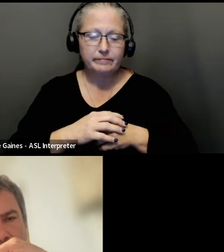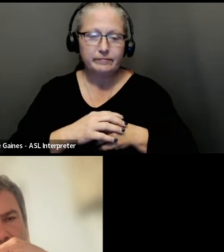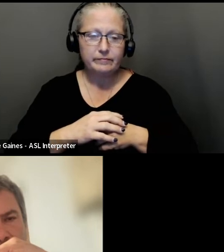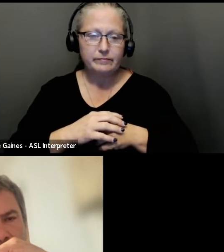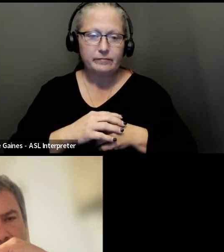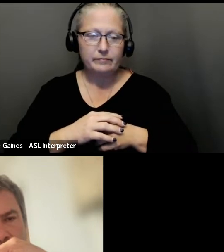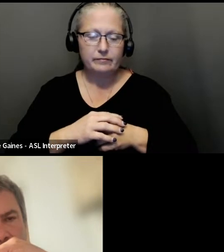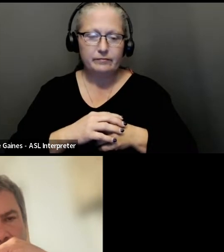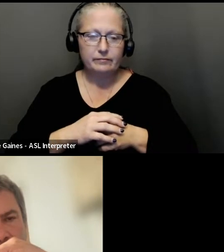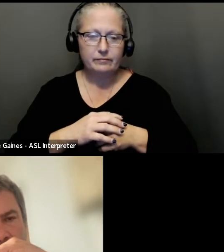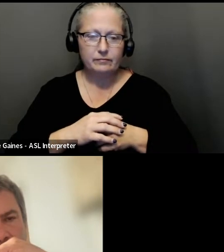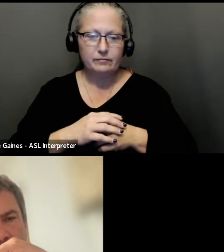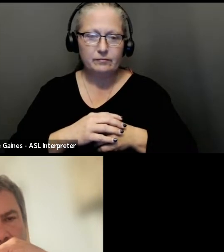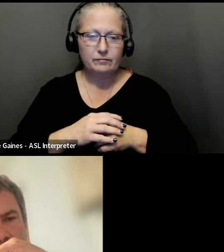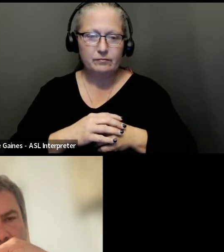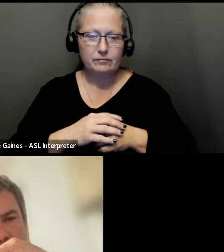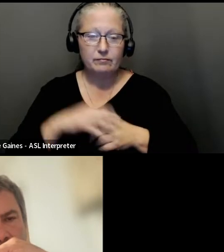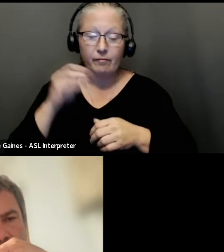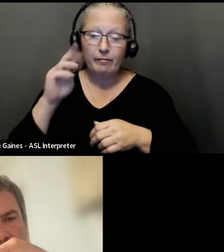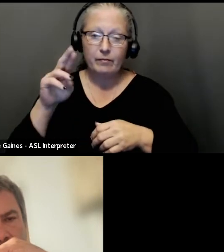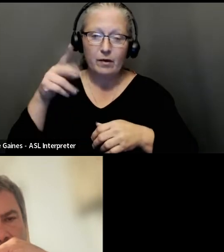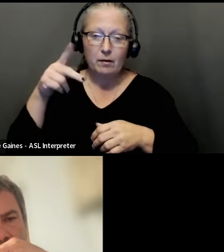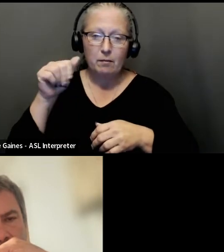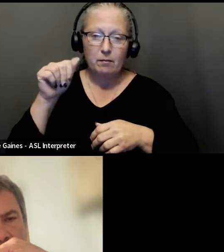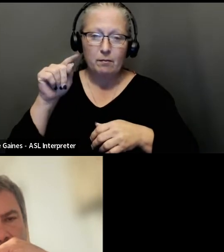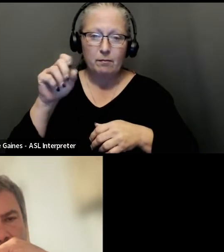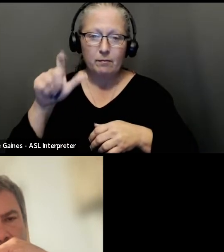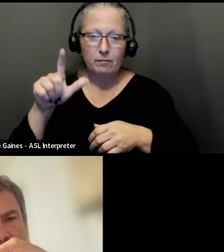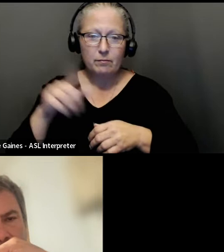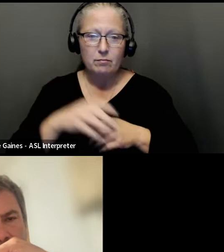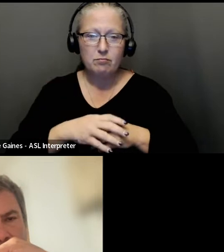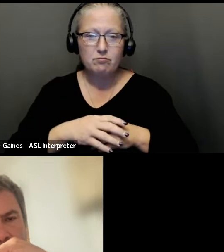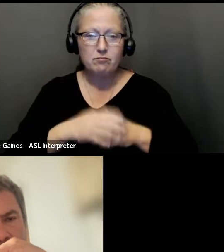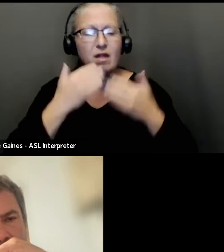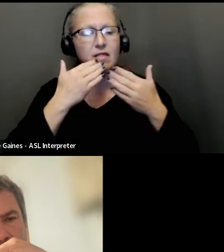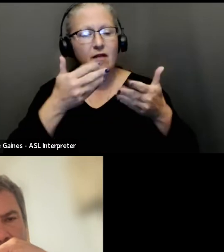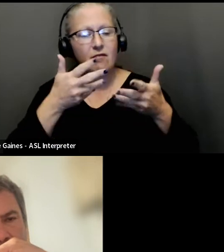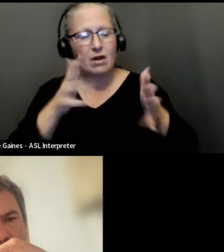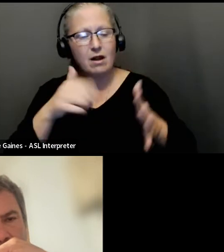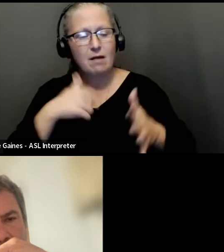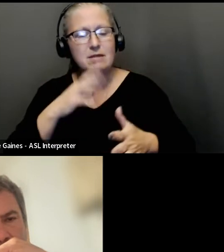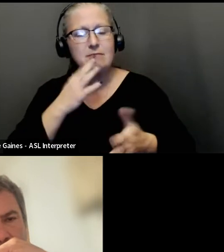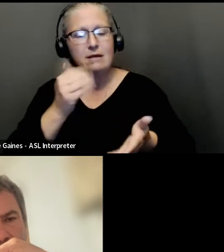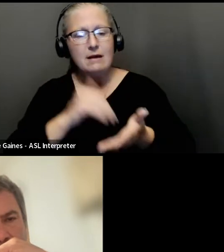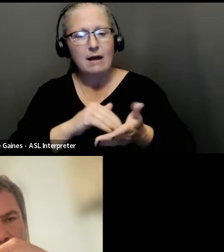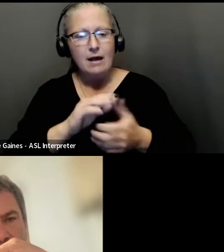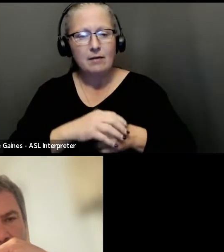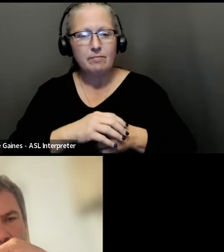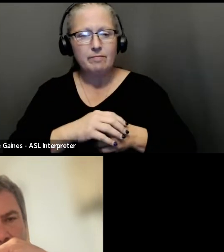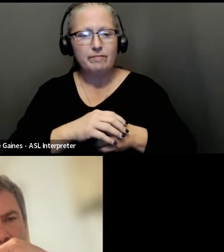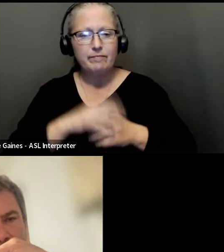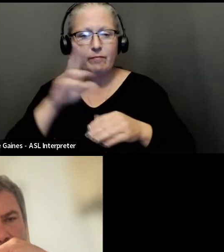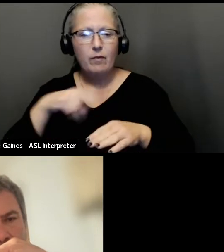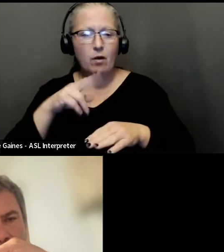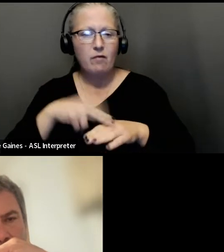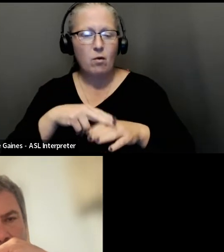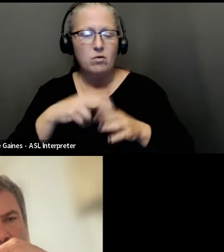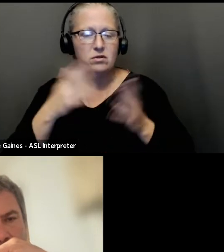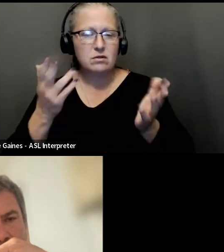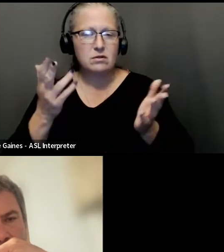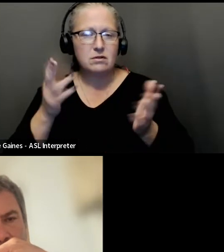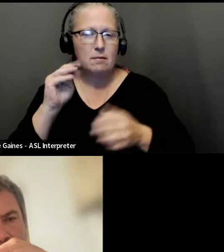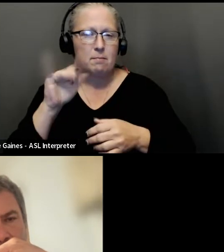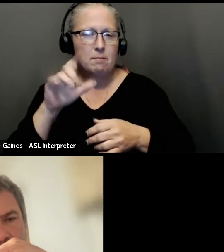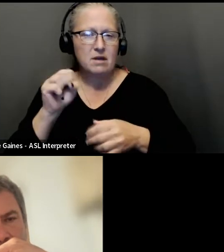you. Mr. Patel. Thanks for letting me speak again. Of course, the